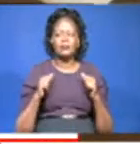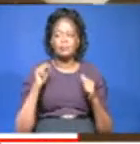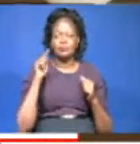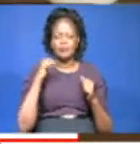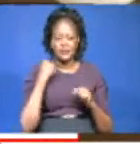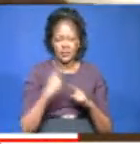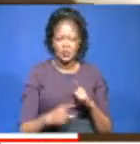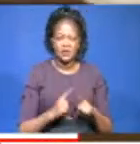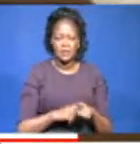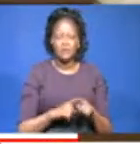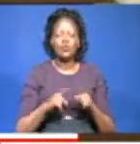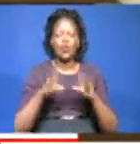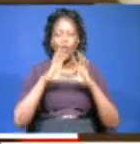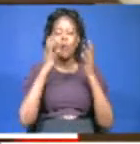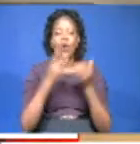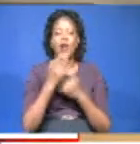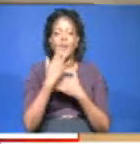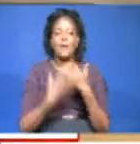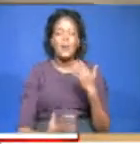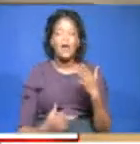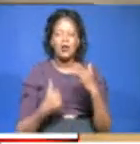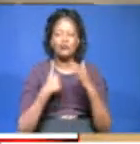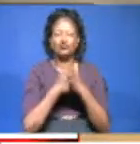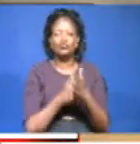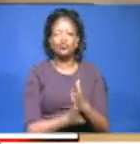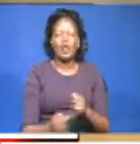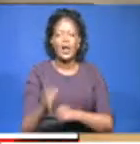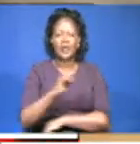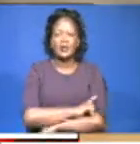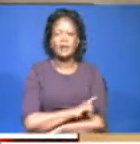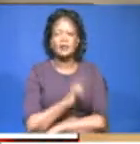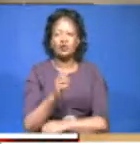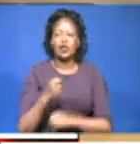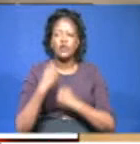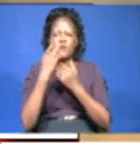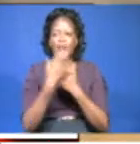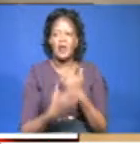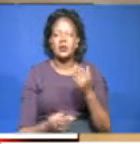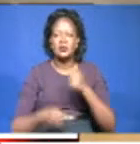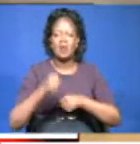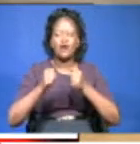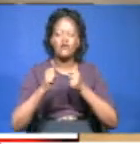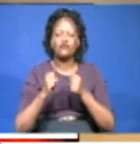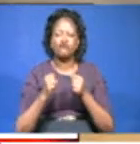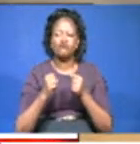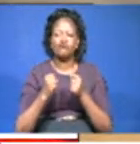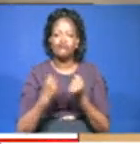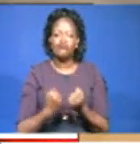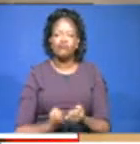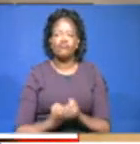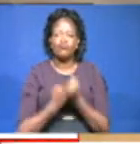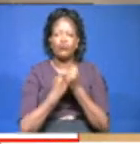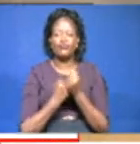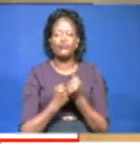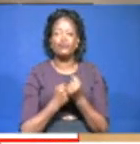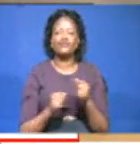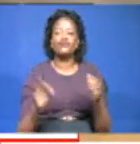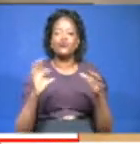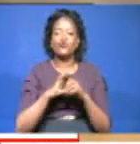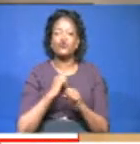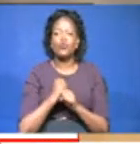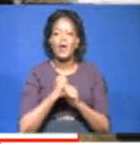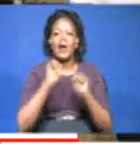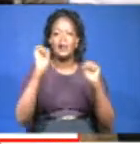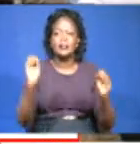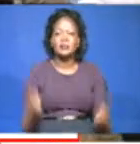during the World Blood Donor Day, the slogan was donating blood is an act of solidarity. Join the effort and save